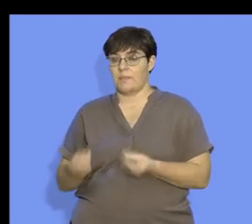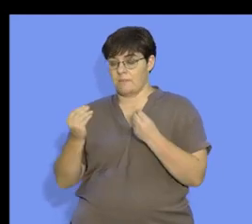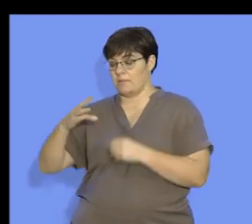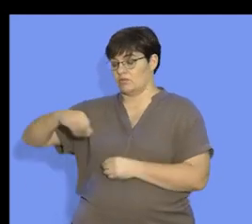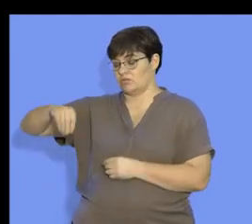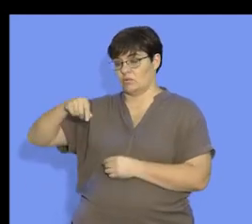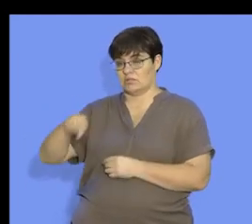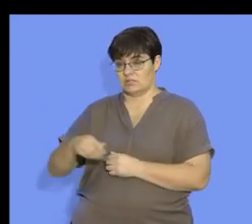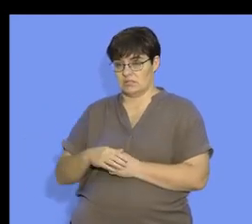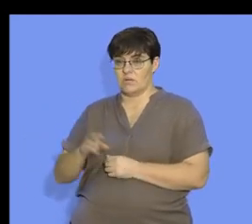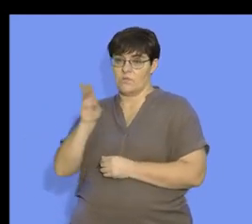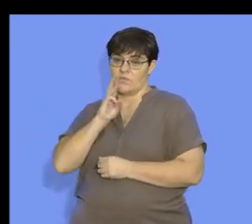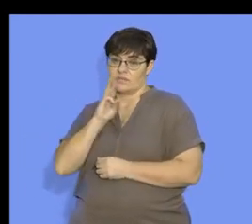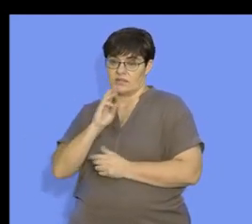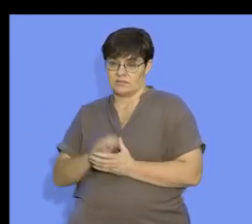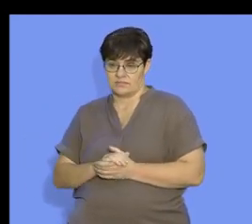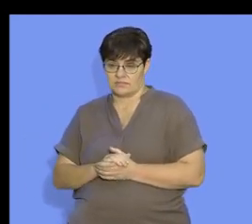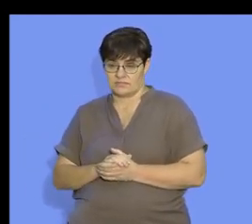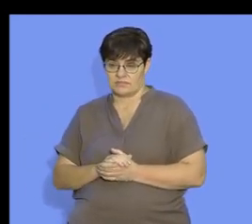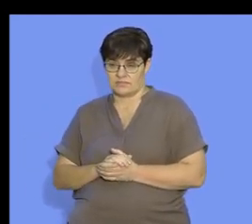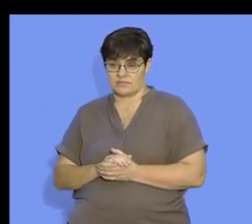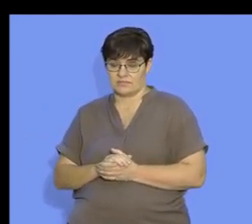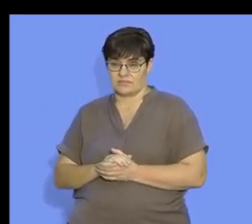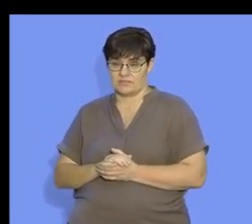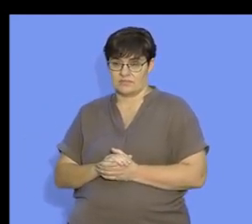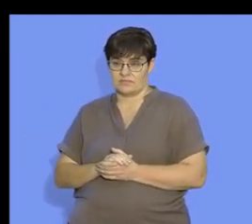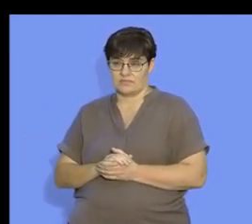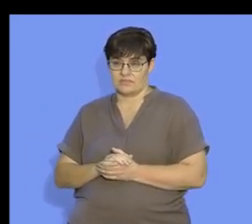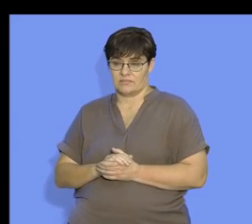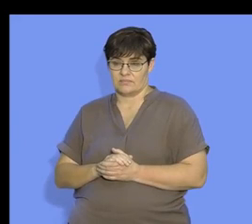actually gives us a salt and water, right,